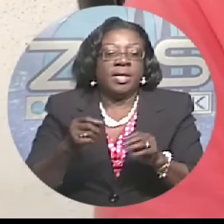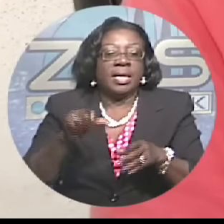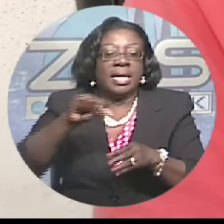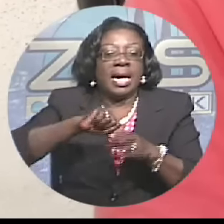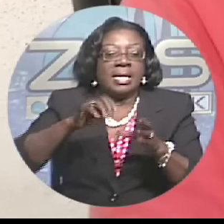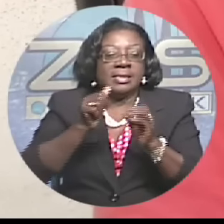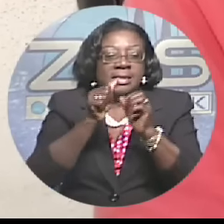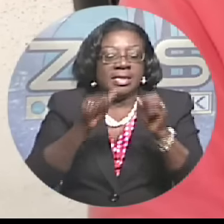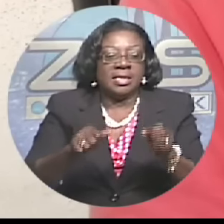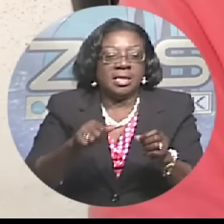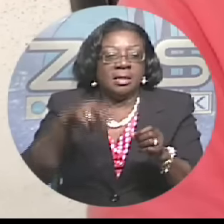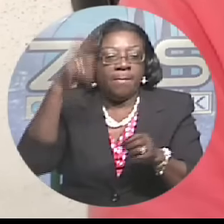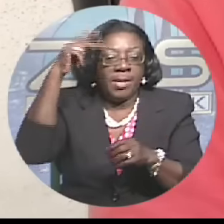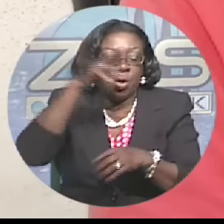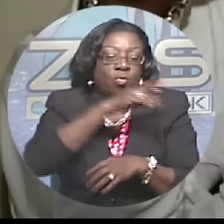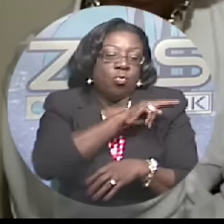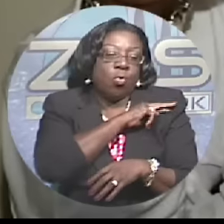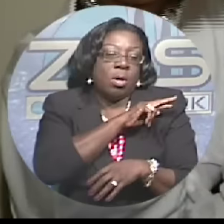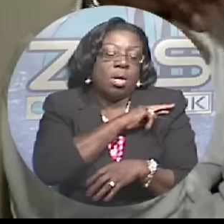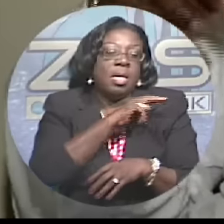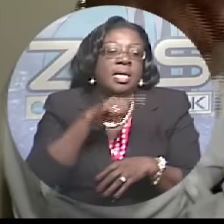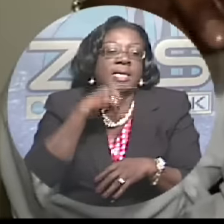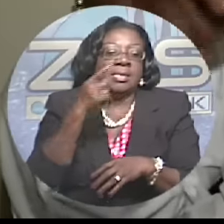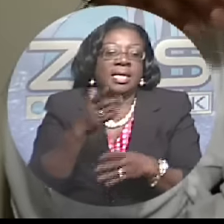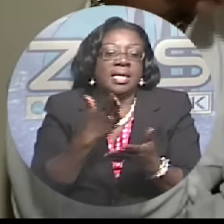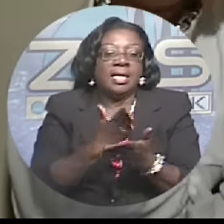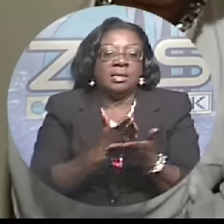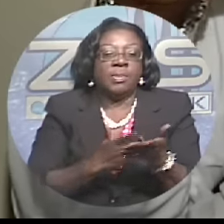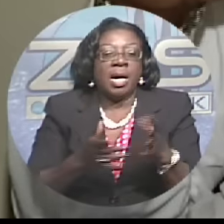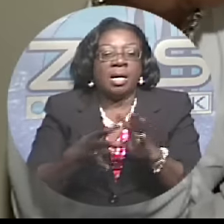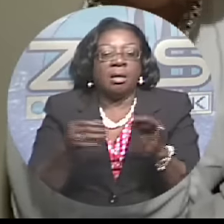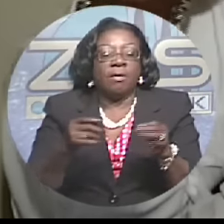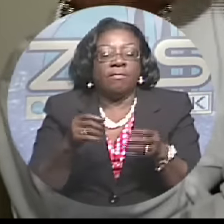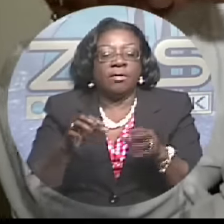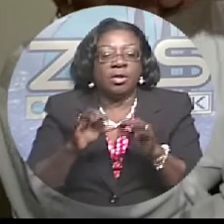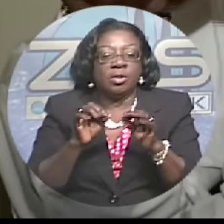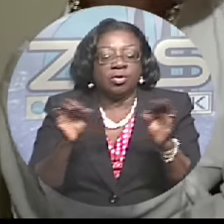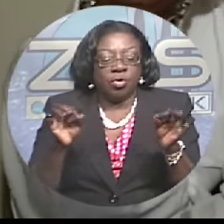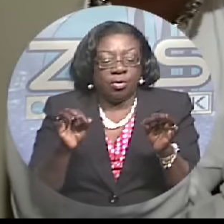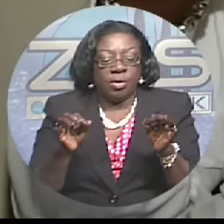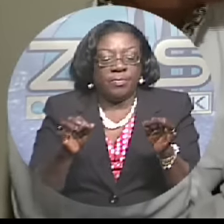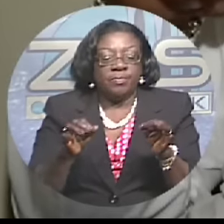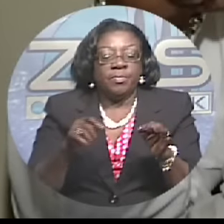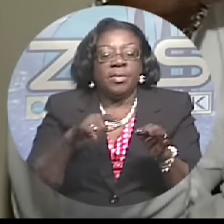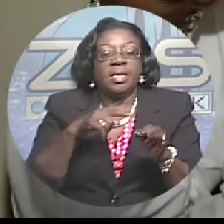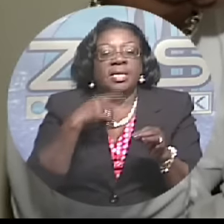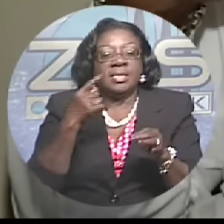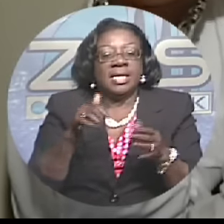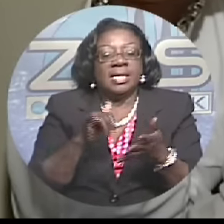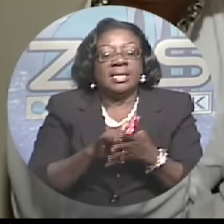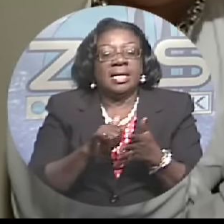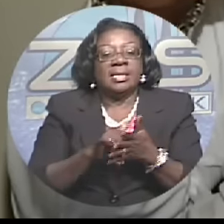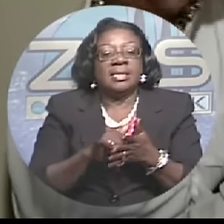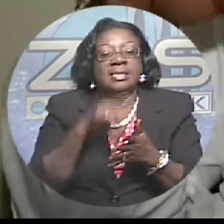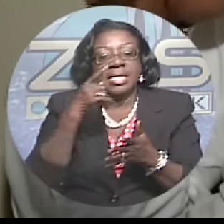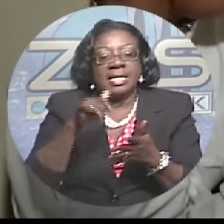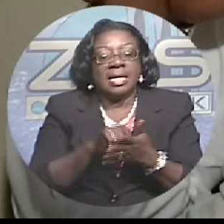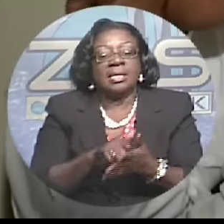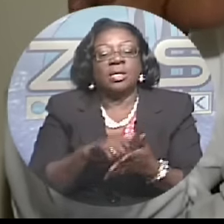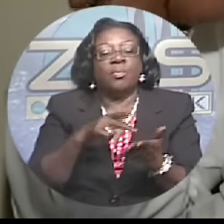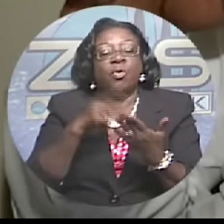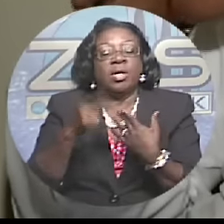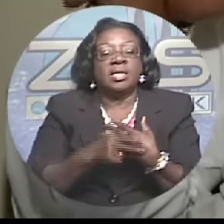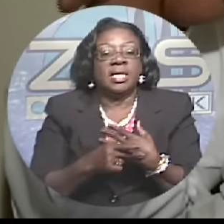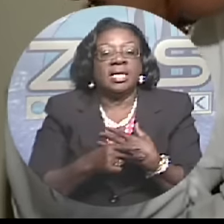is telling his side of the story. Despite reported indications that the project bypassed crucial vetting from the Ministry of Environmental